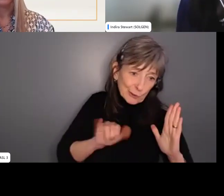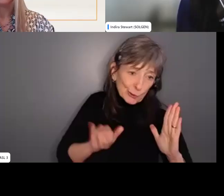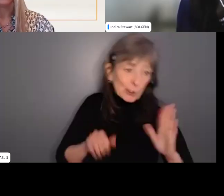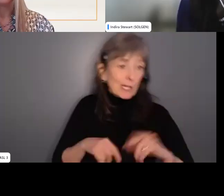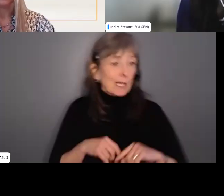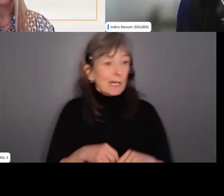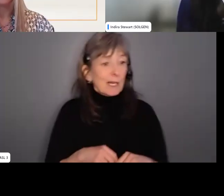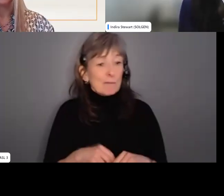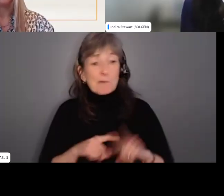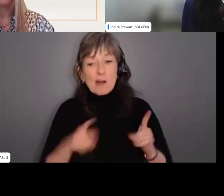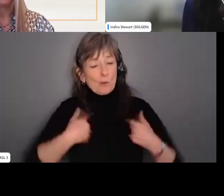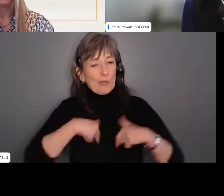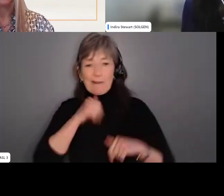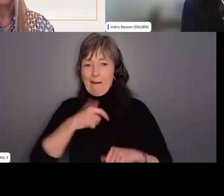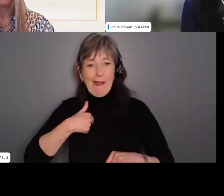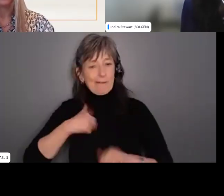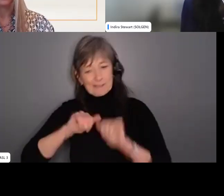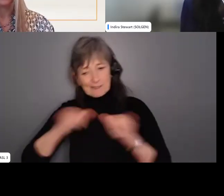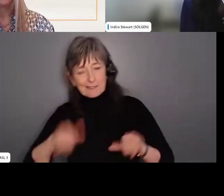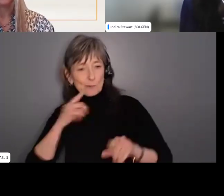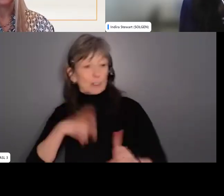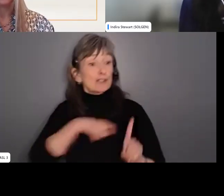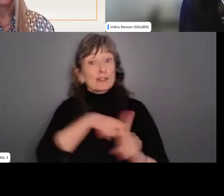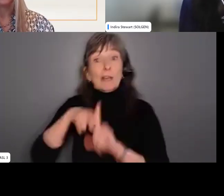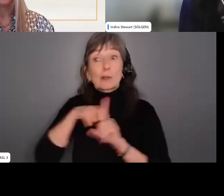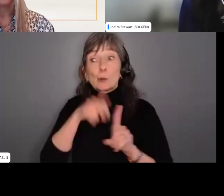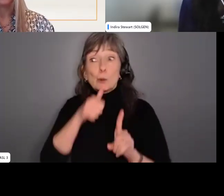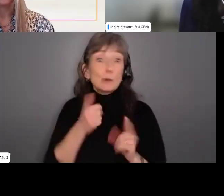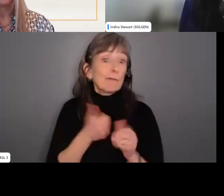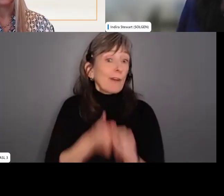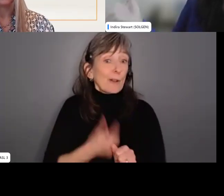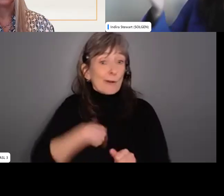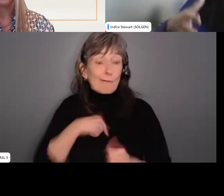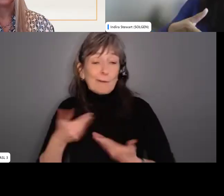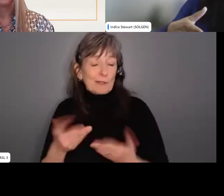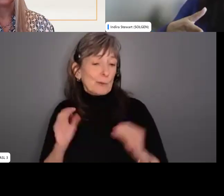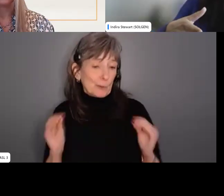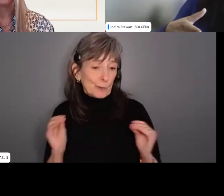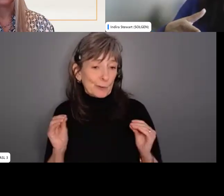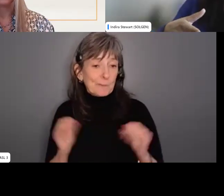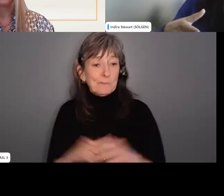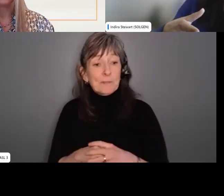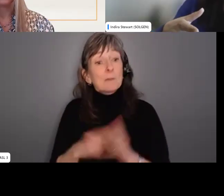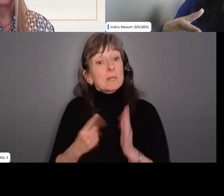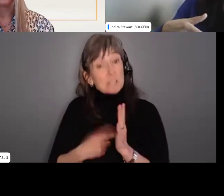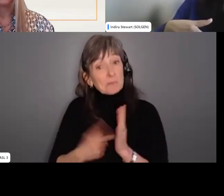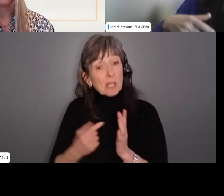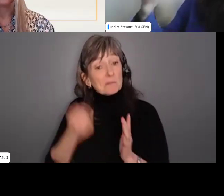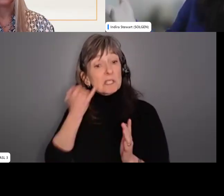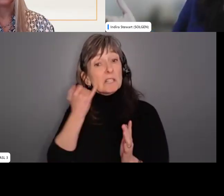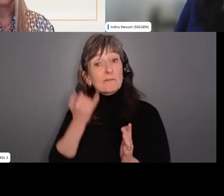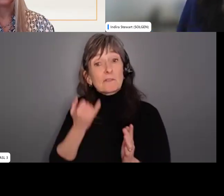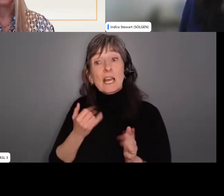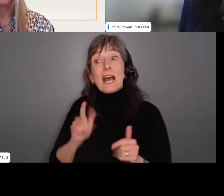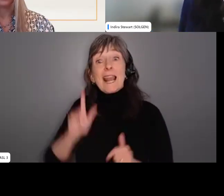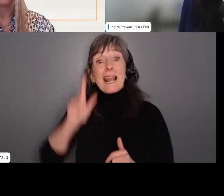recommendations or anything like that. We do sometimes in inquests, we are able to sometimes look back at previous recommendations and